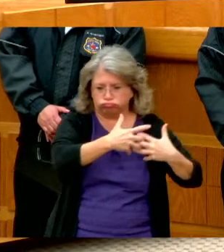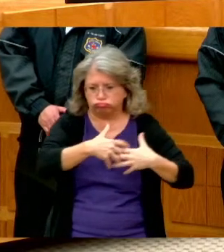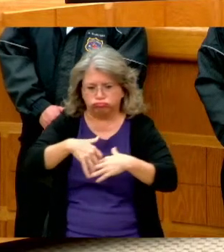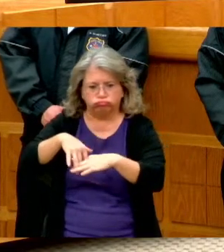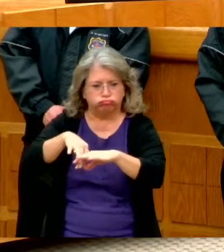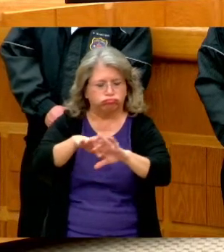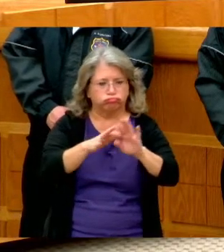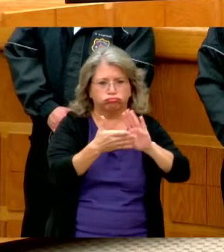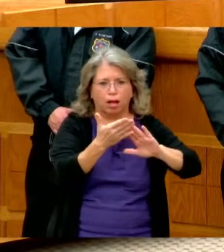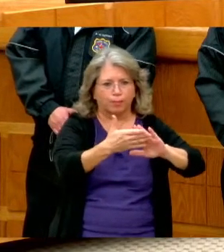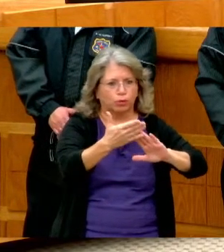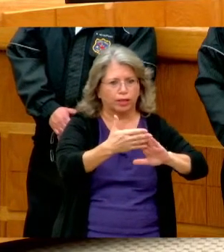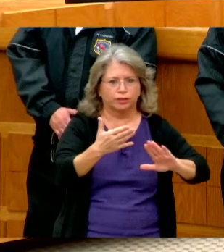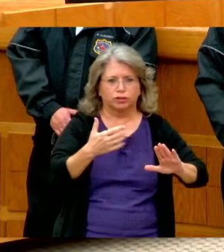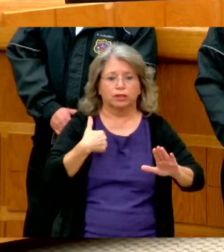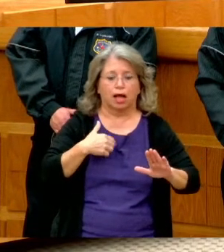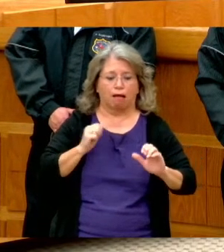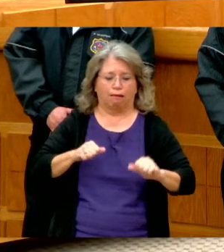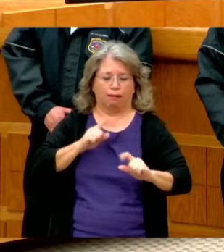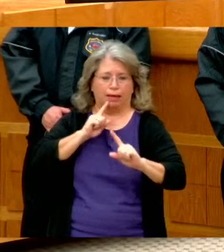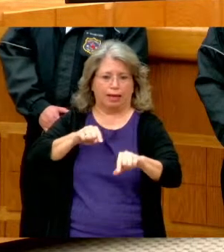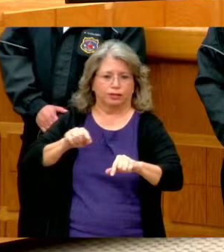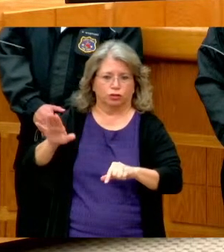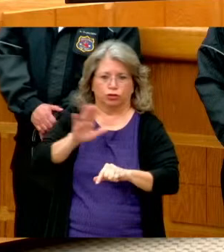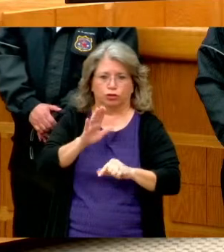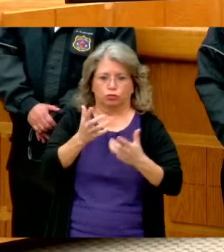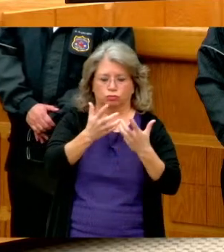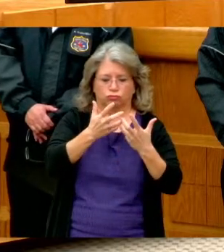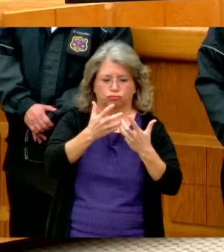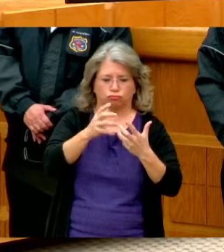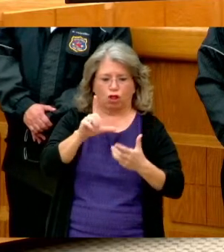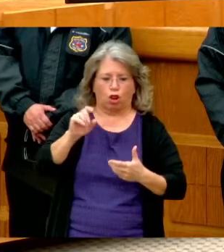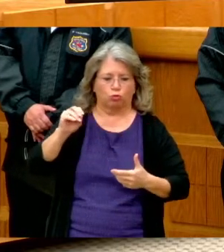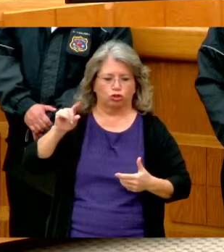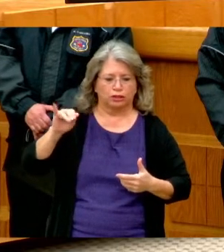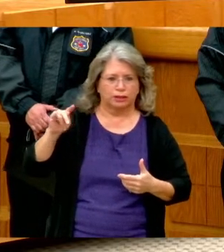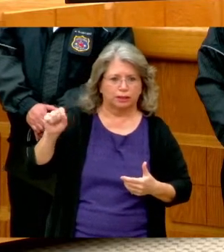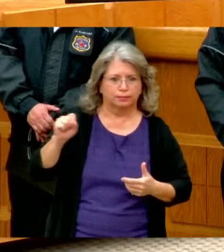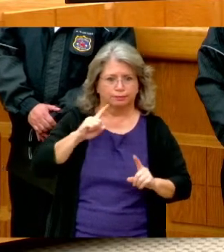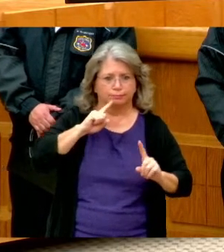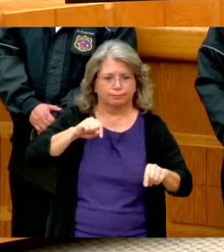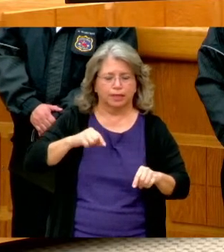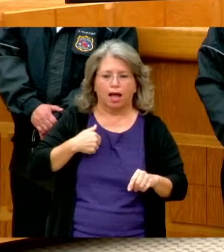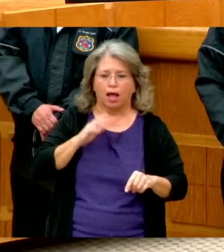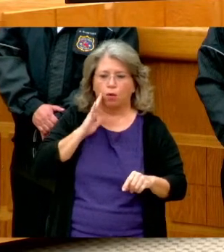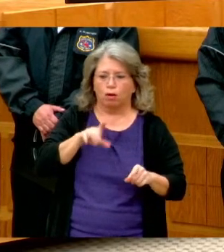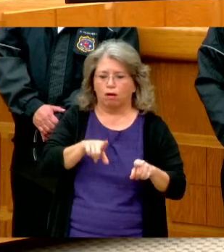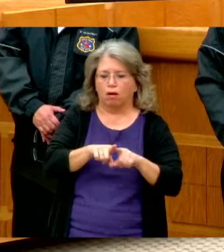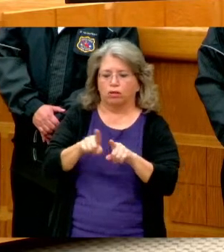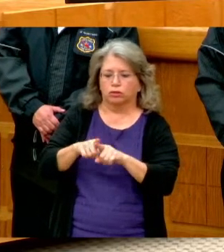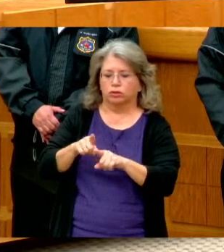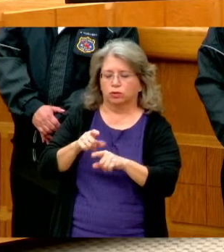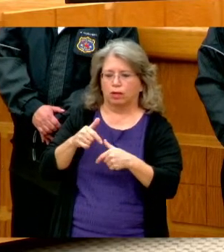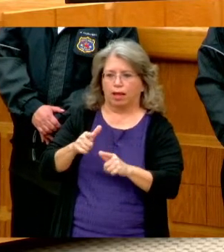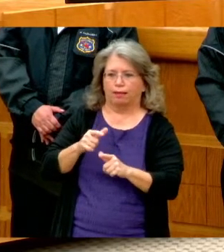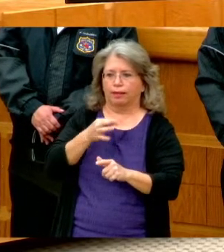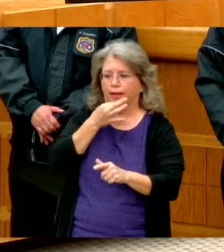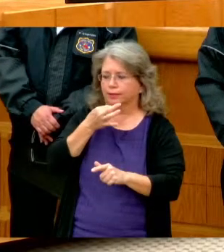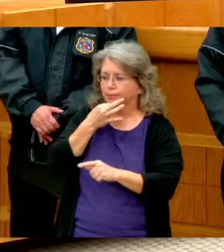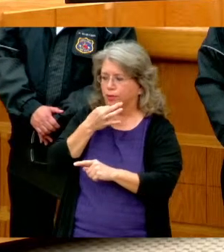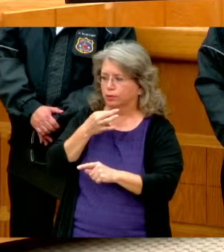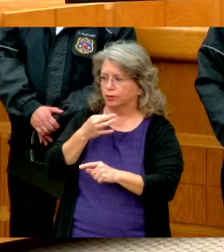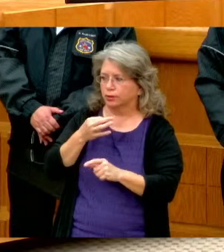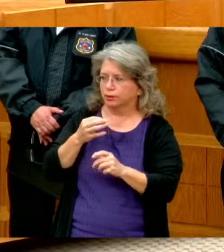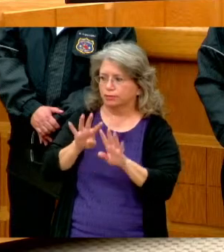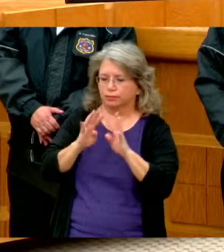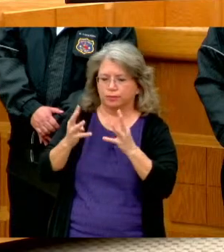to answer any logistics questions you have. I'm going to also defer to the experts behind me. And at this time,